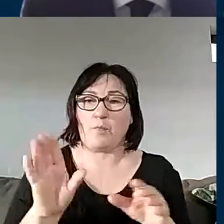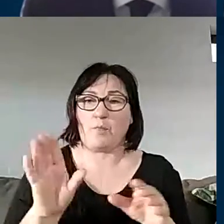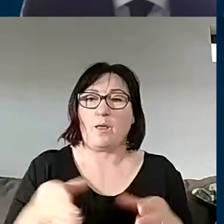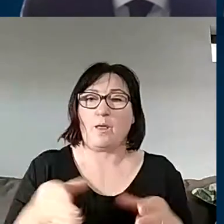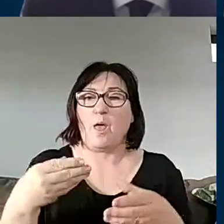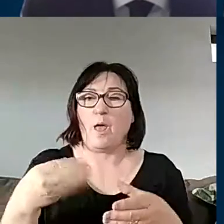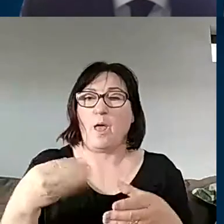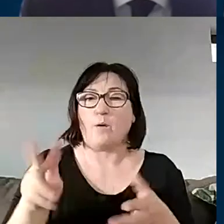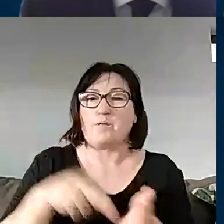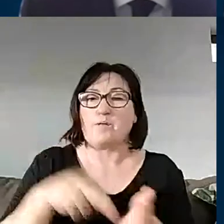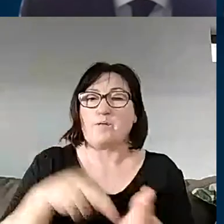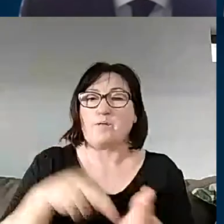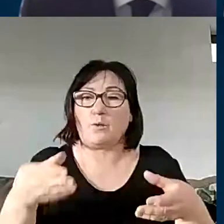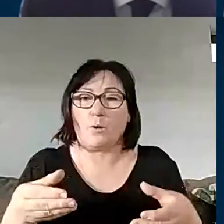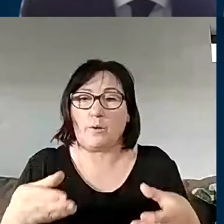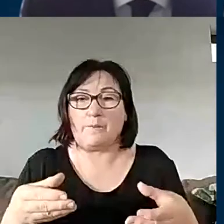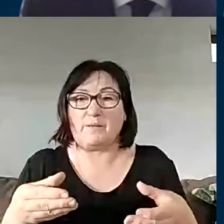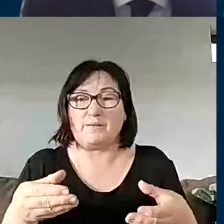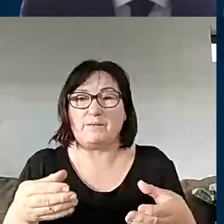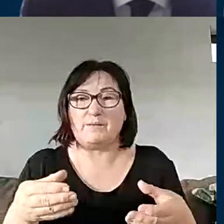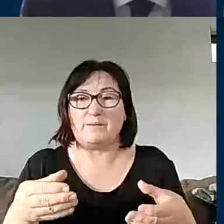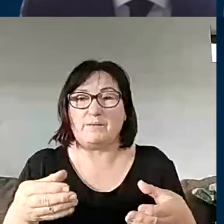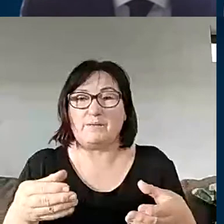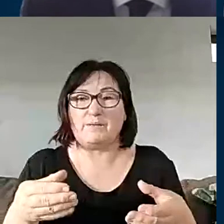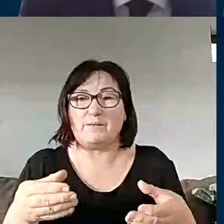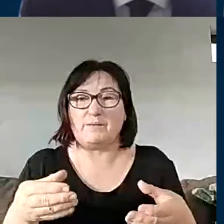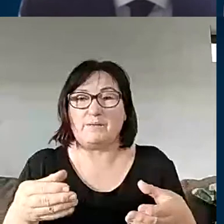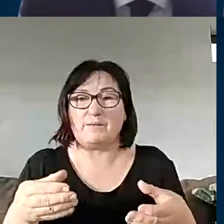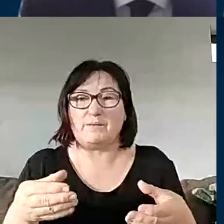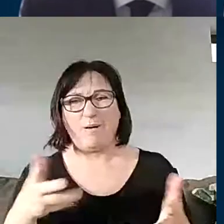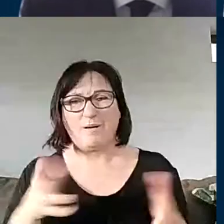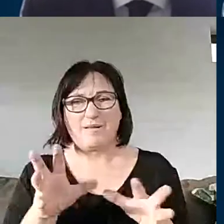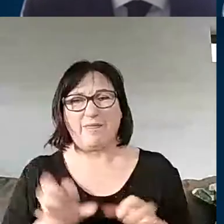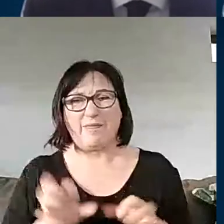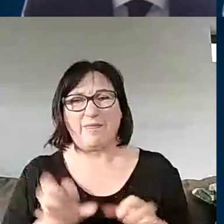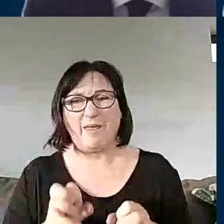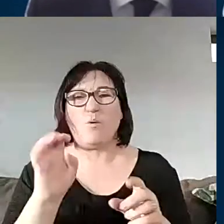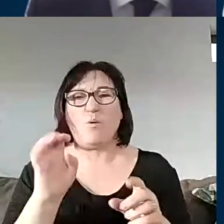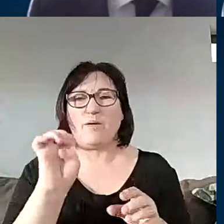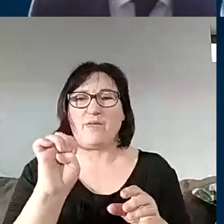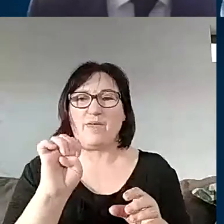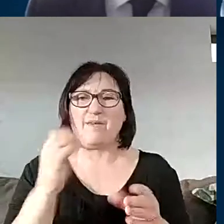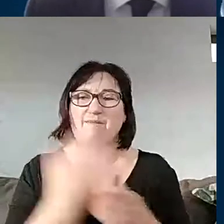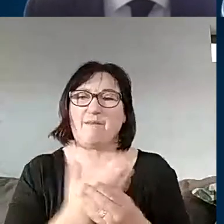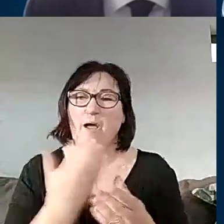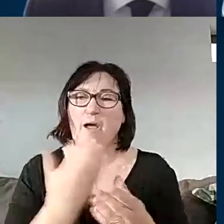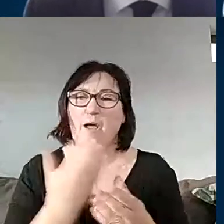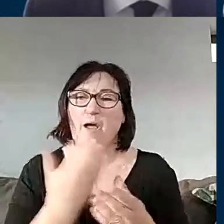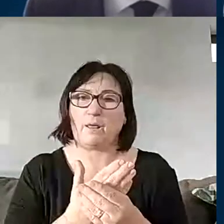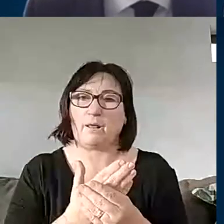waiting. How long does it take for an e-filing profile to be activated?